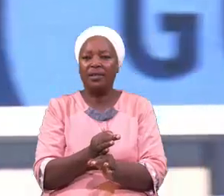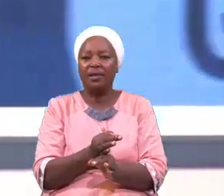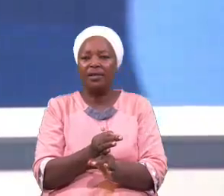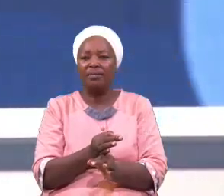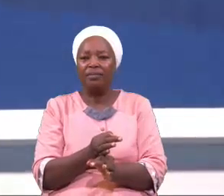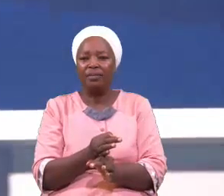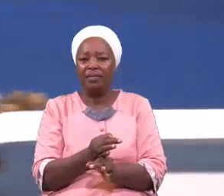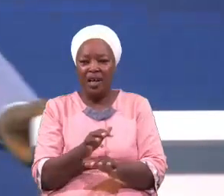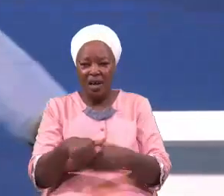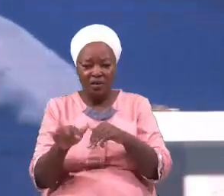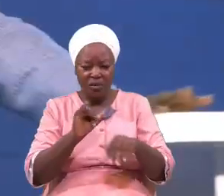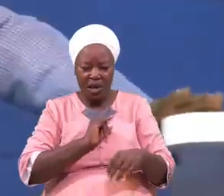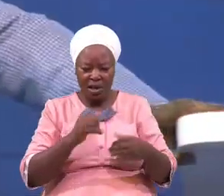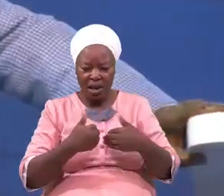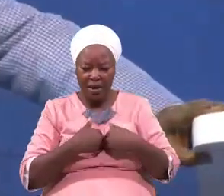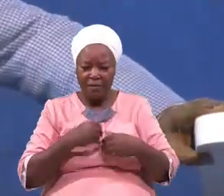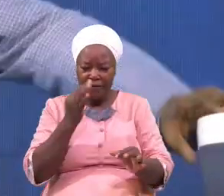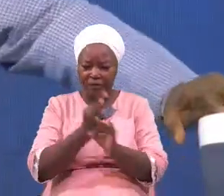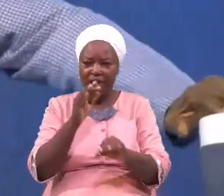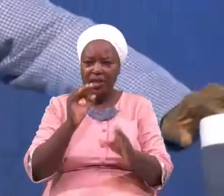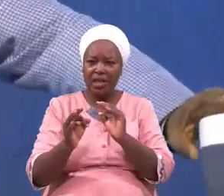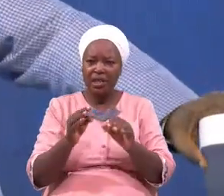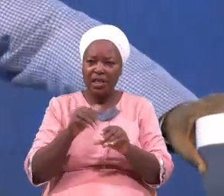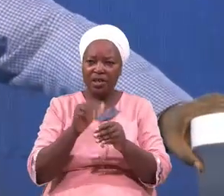How do I have faith in somebody?